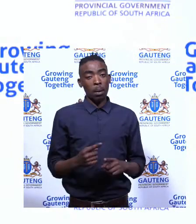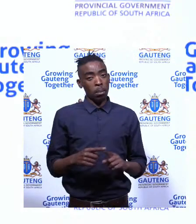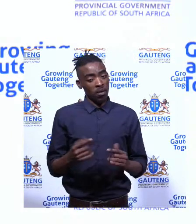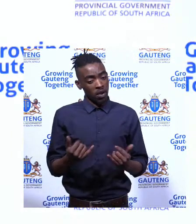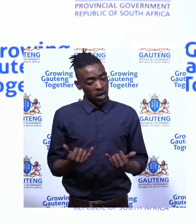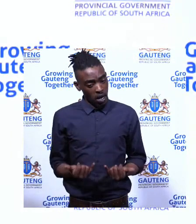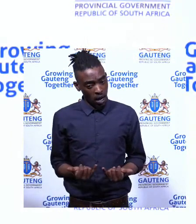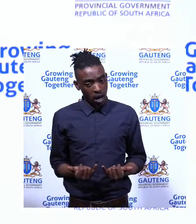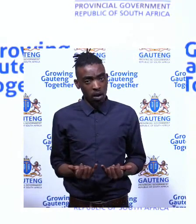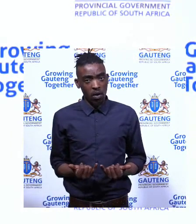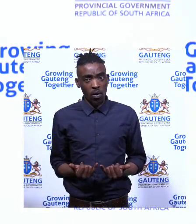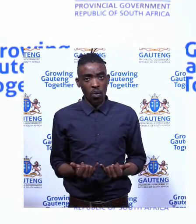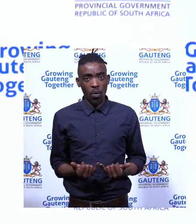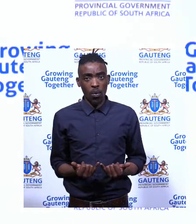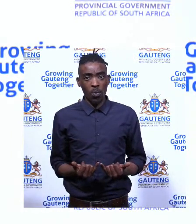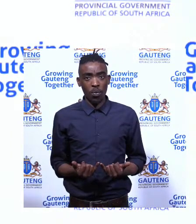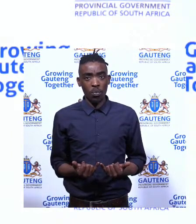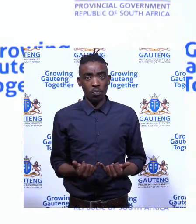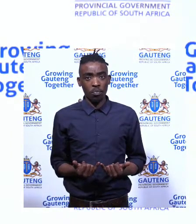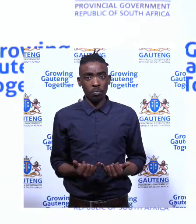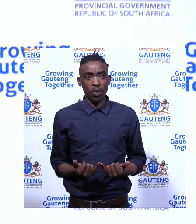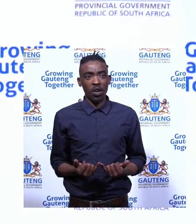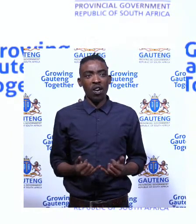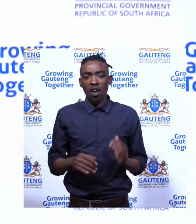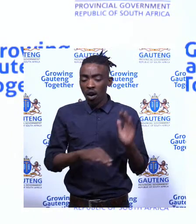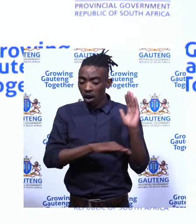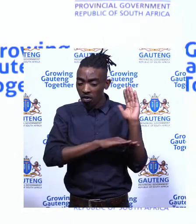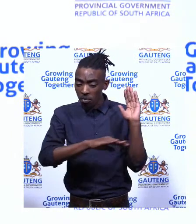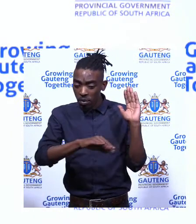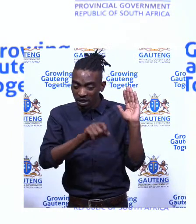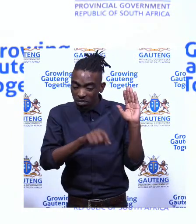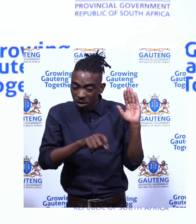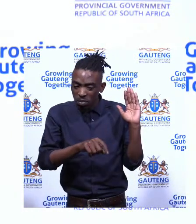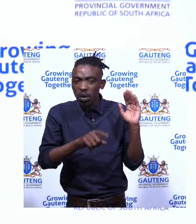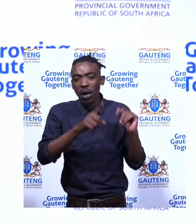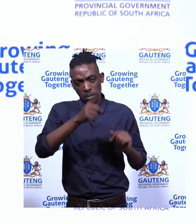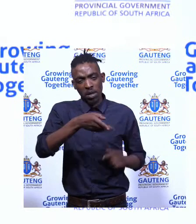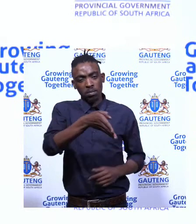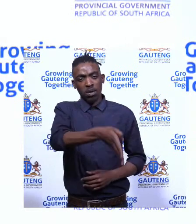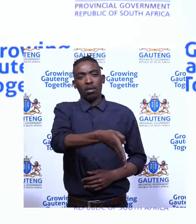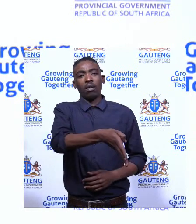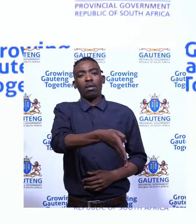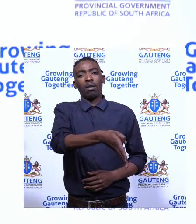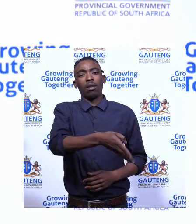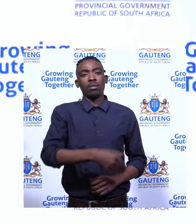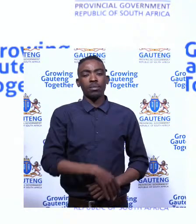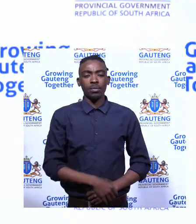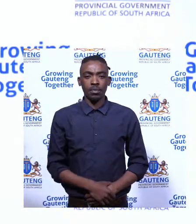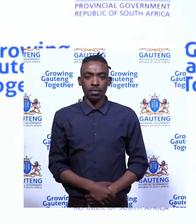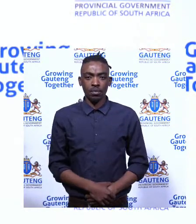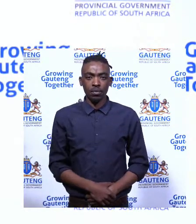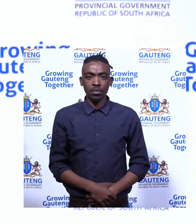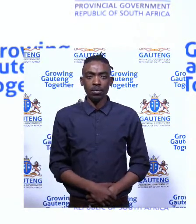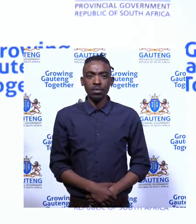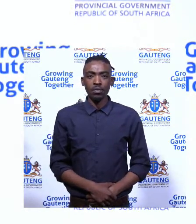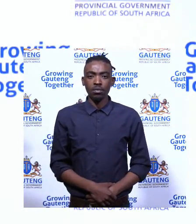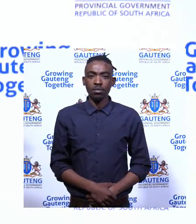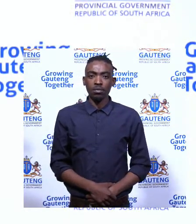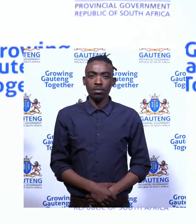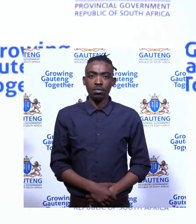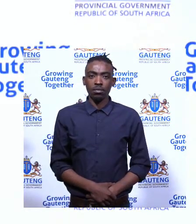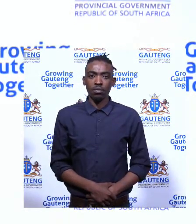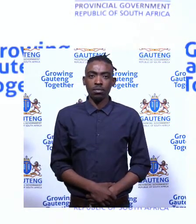case, the same concept again of functional beds I have talked needs to apply. And we need to